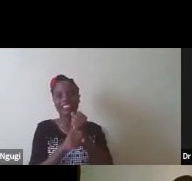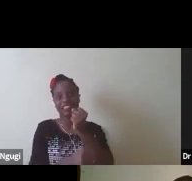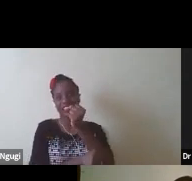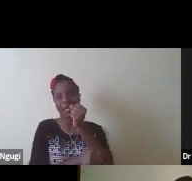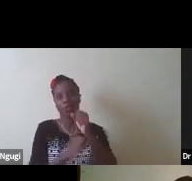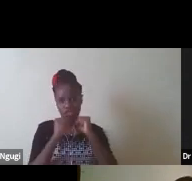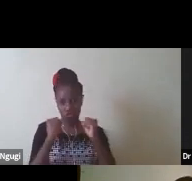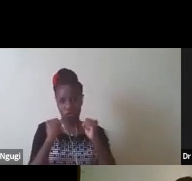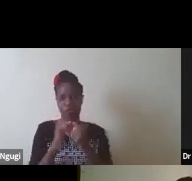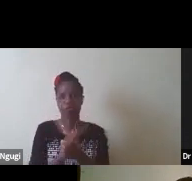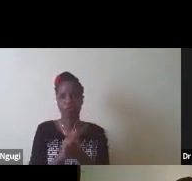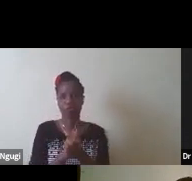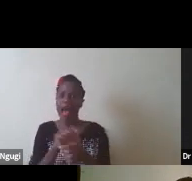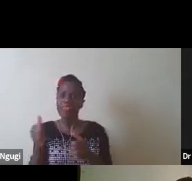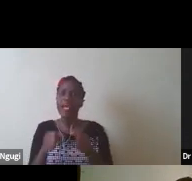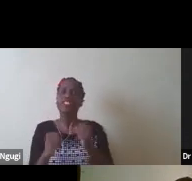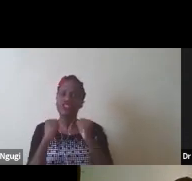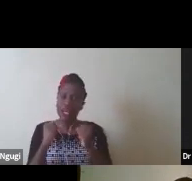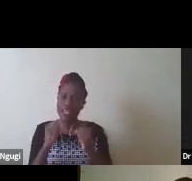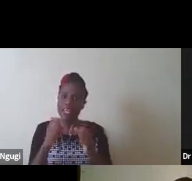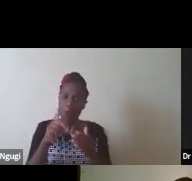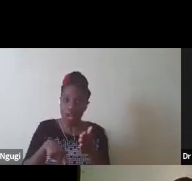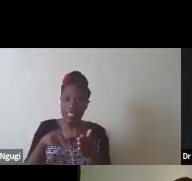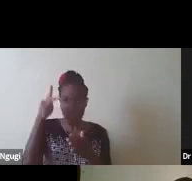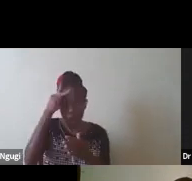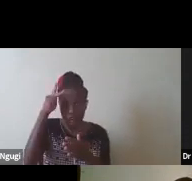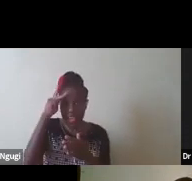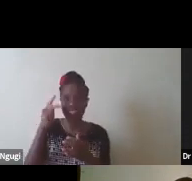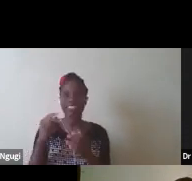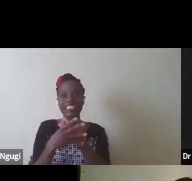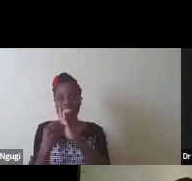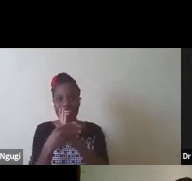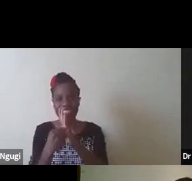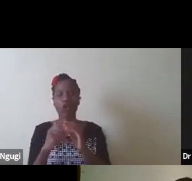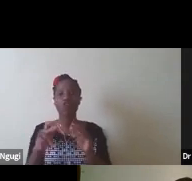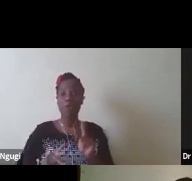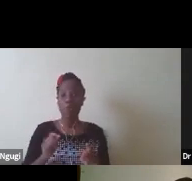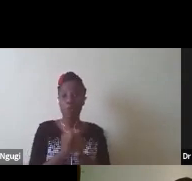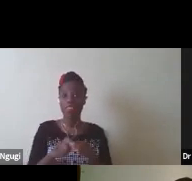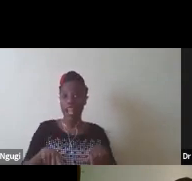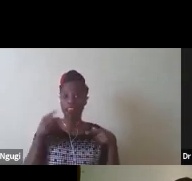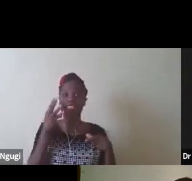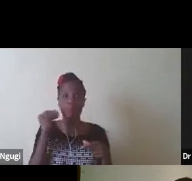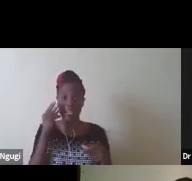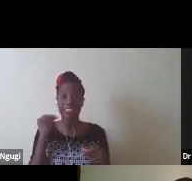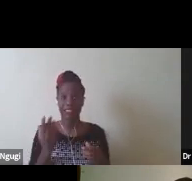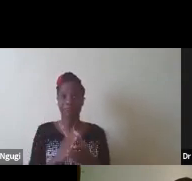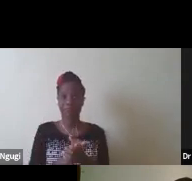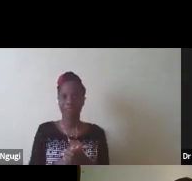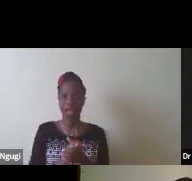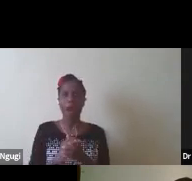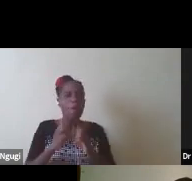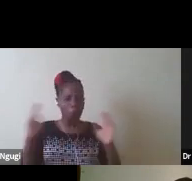also strengthening of knowledge and skills of people with lived experience. So as you know, most of the people